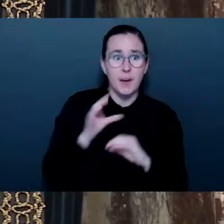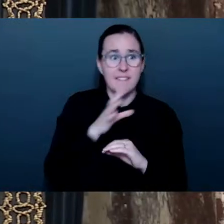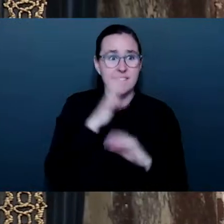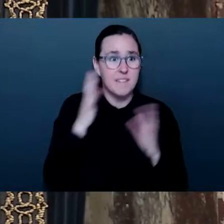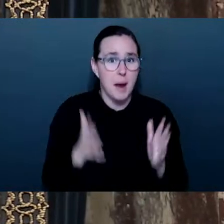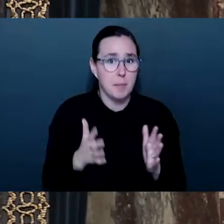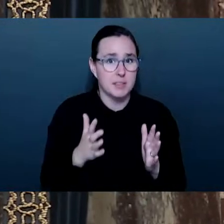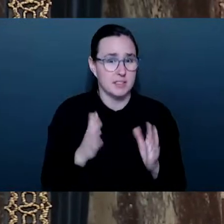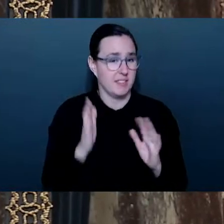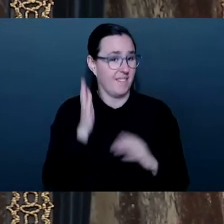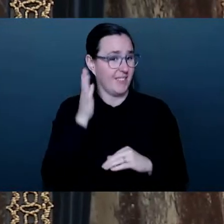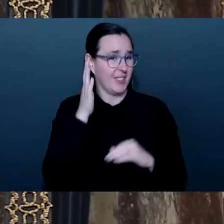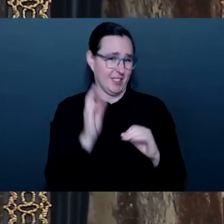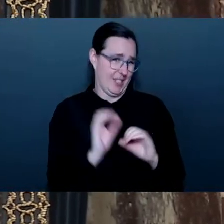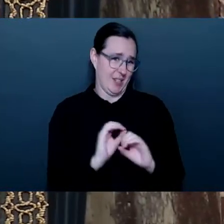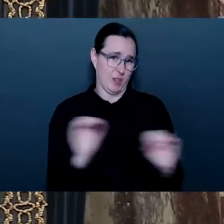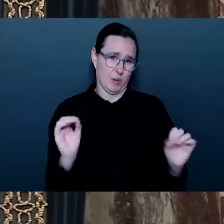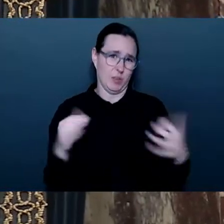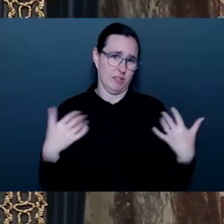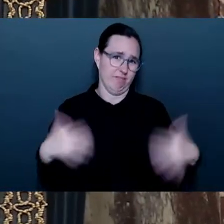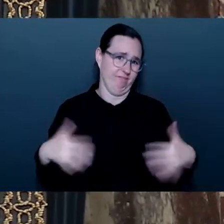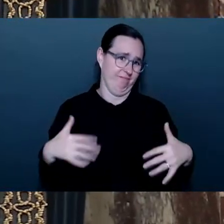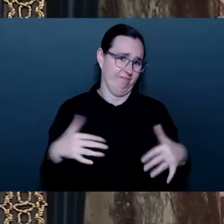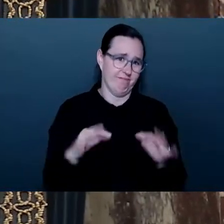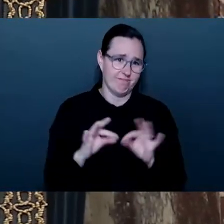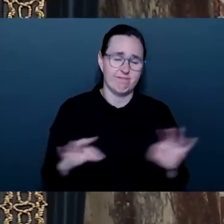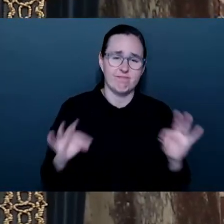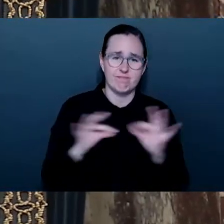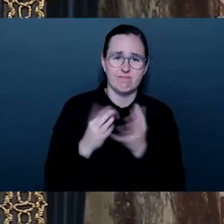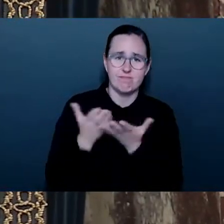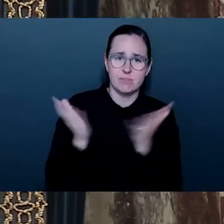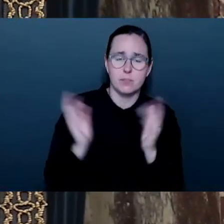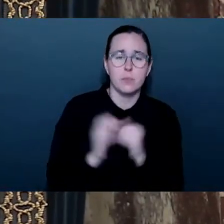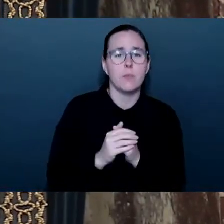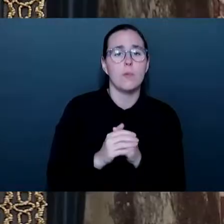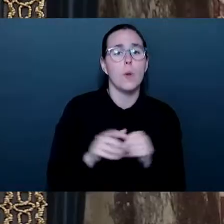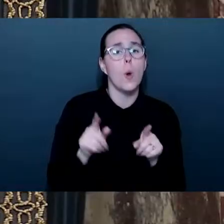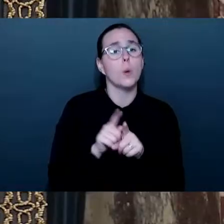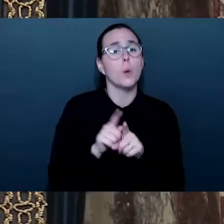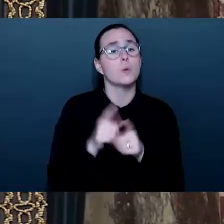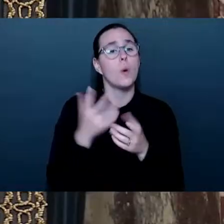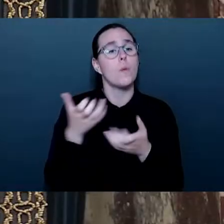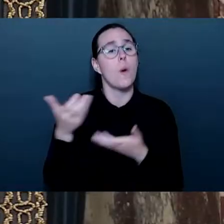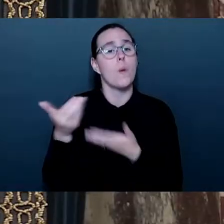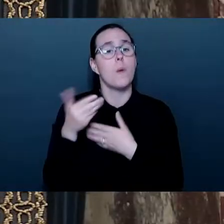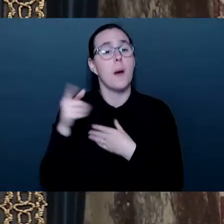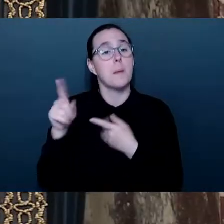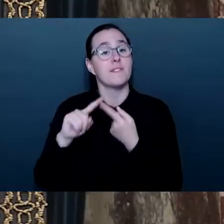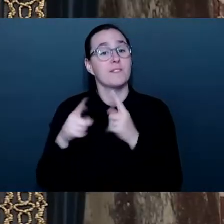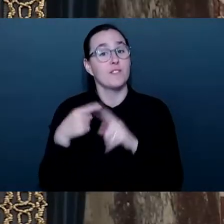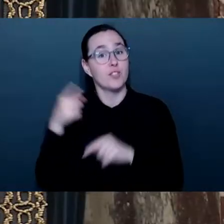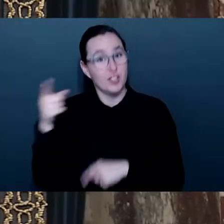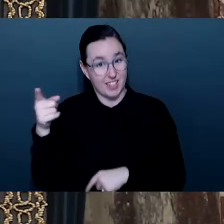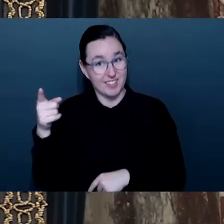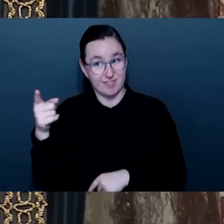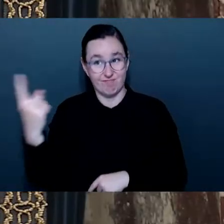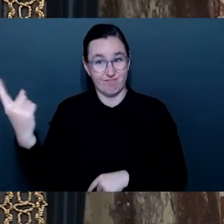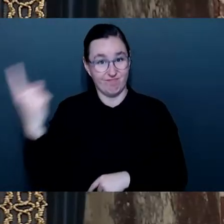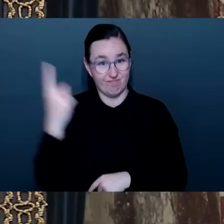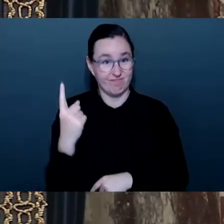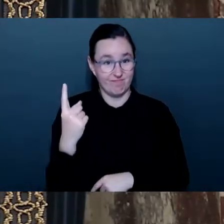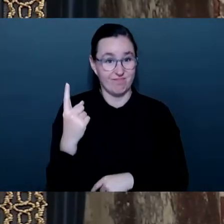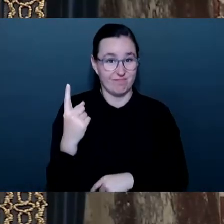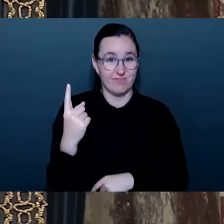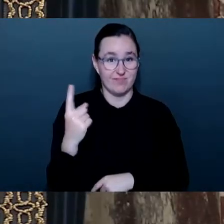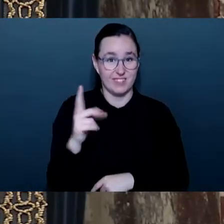to welcome a friend that came here to the Legislature, Cat Canada, as well. That I look forward to being